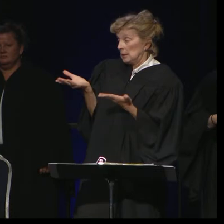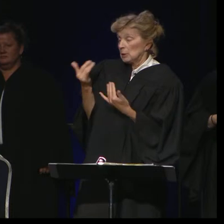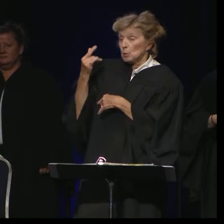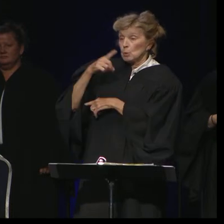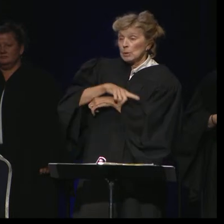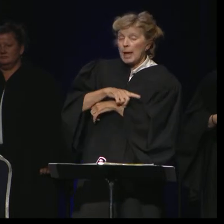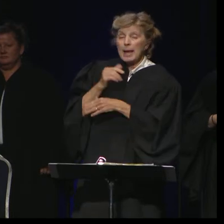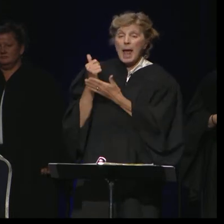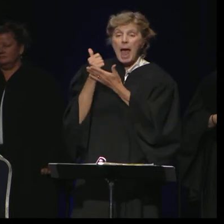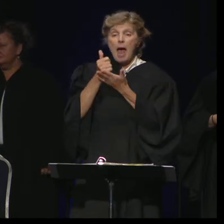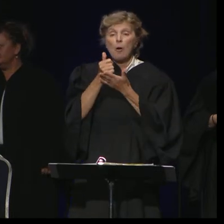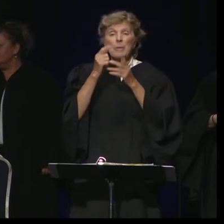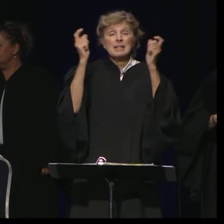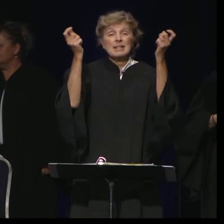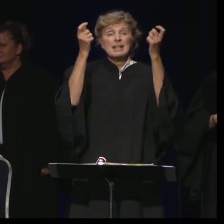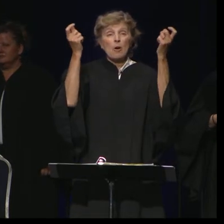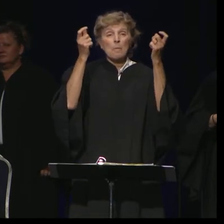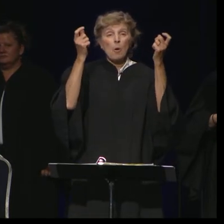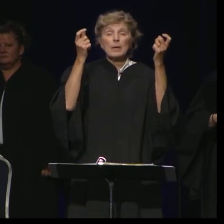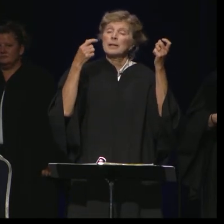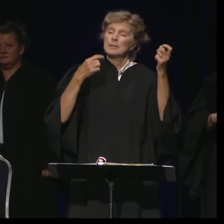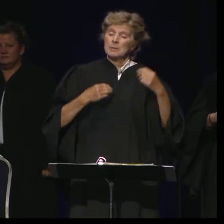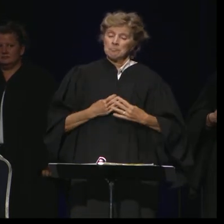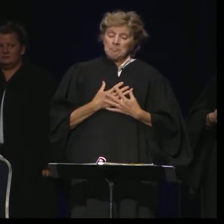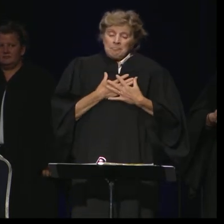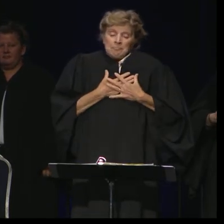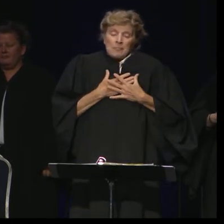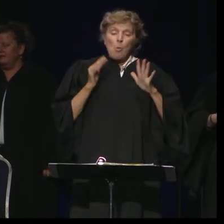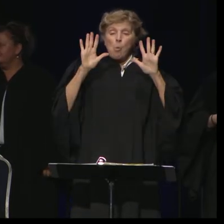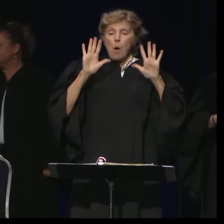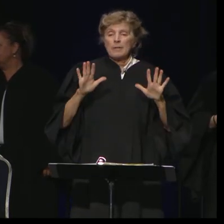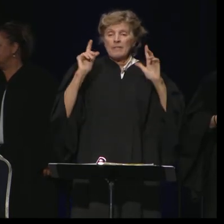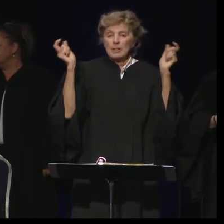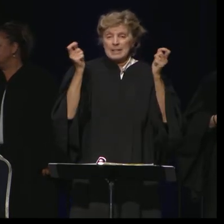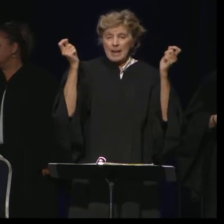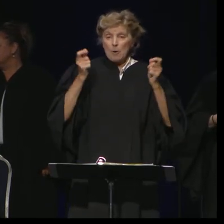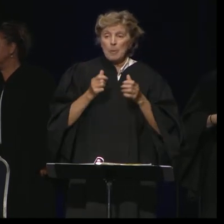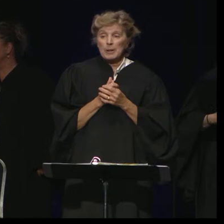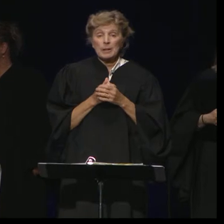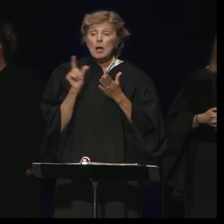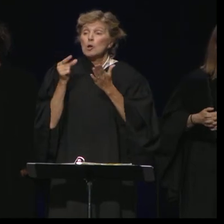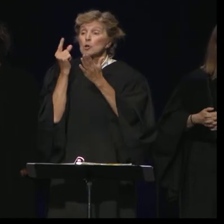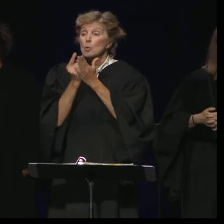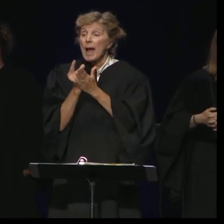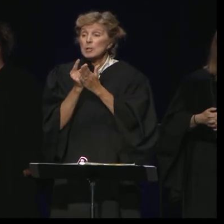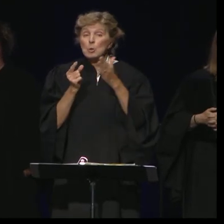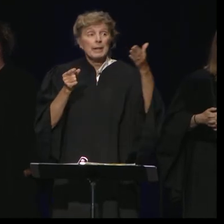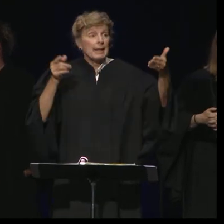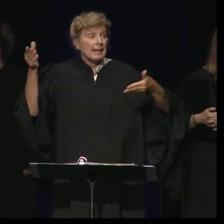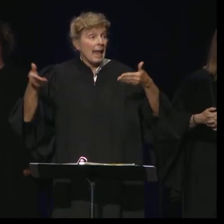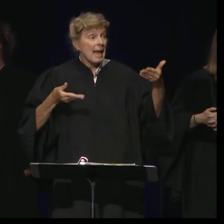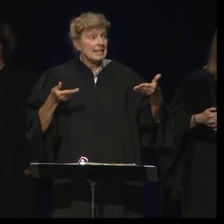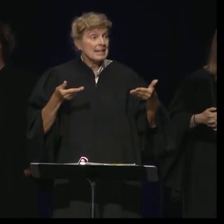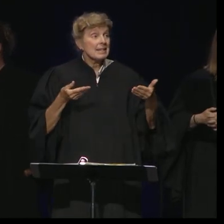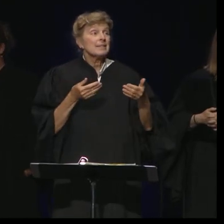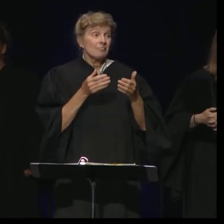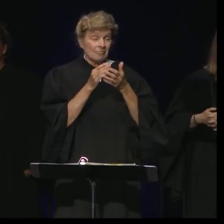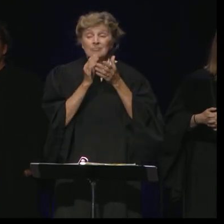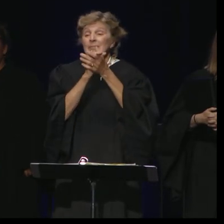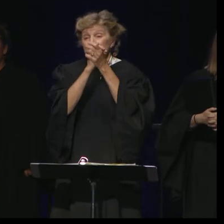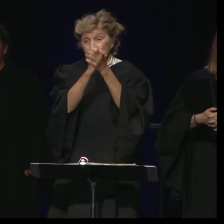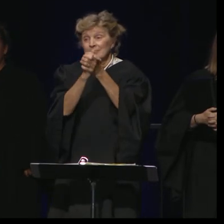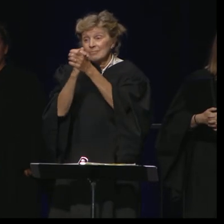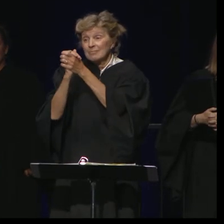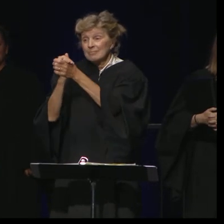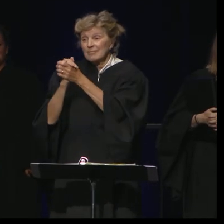this ceremony a wonderful experience for all. Graduates and guests, once again, congratulations